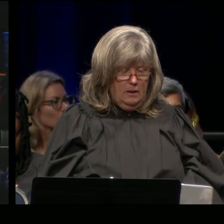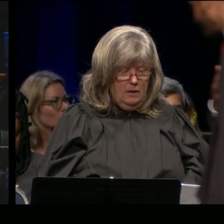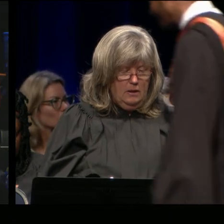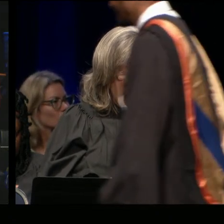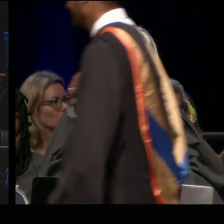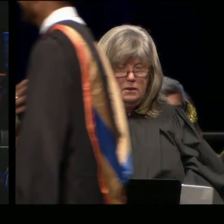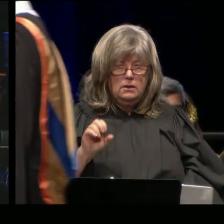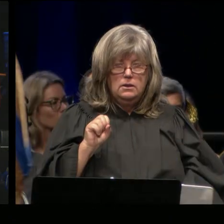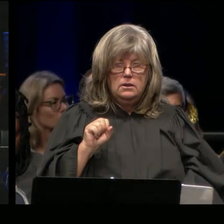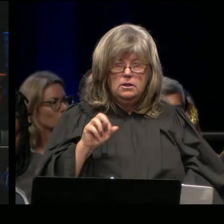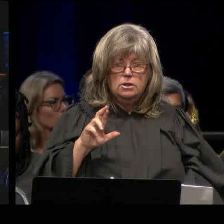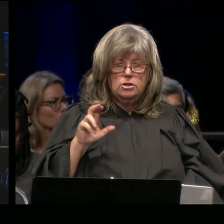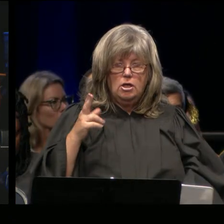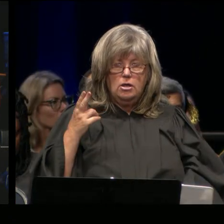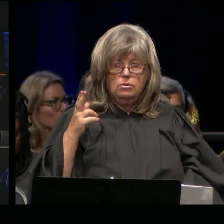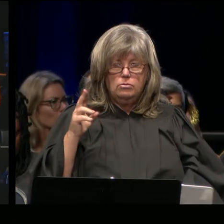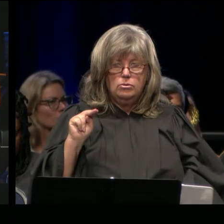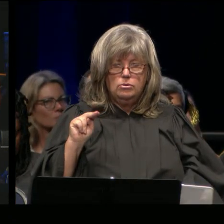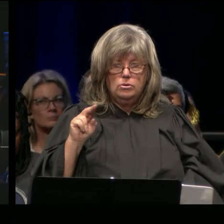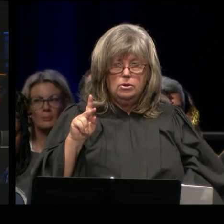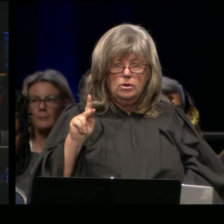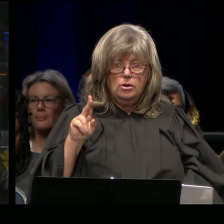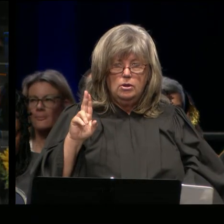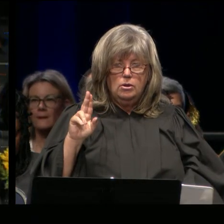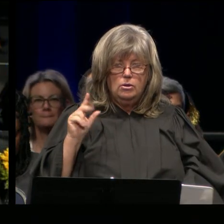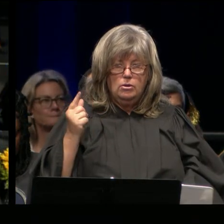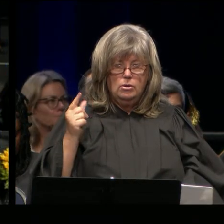Sharon Kugan.